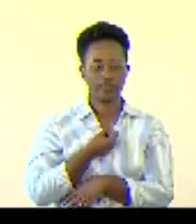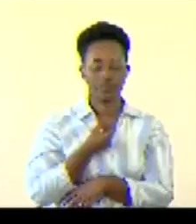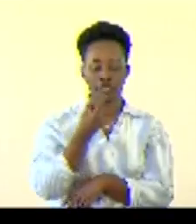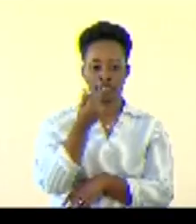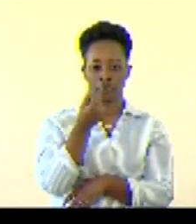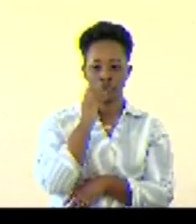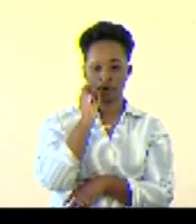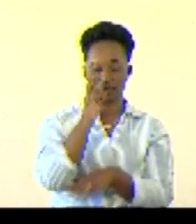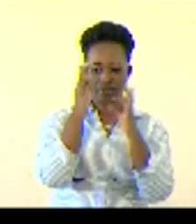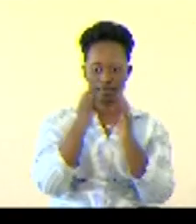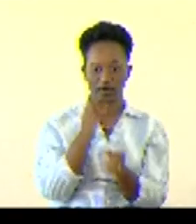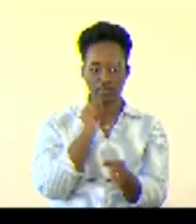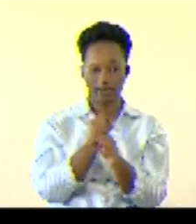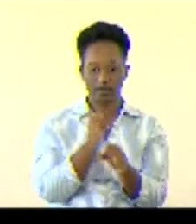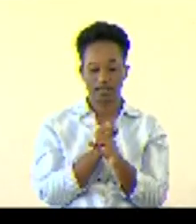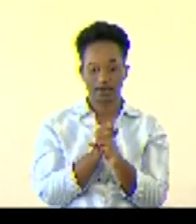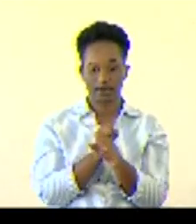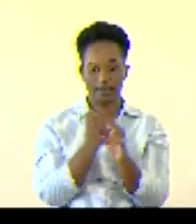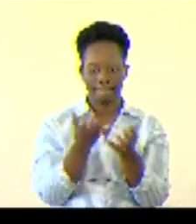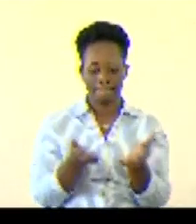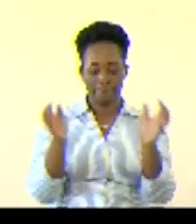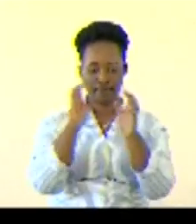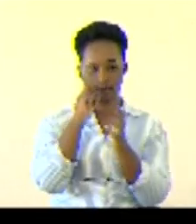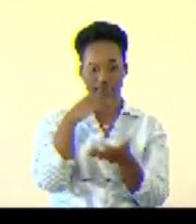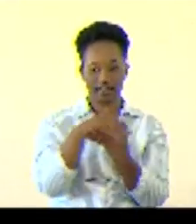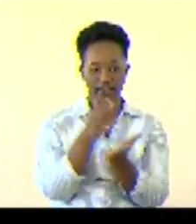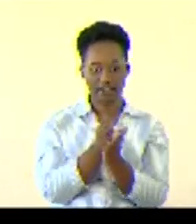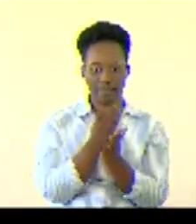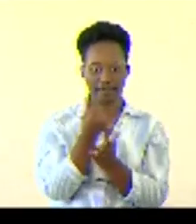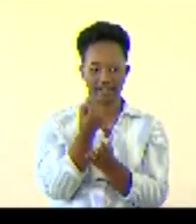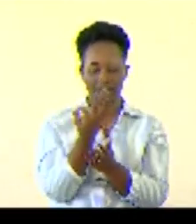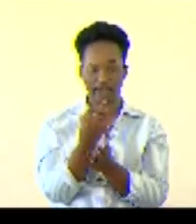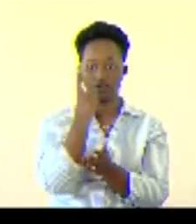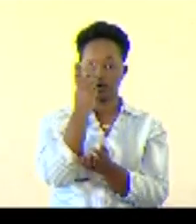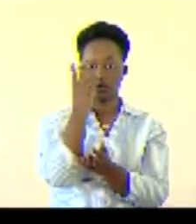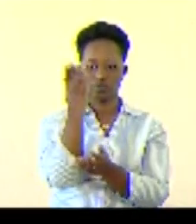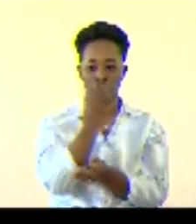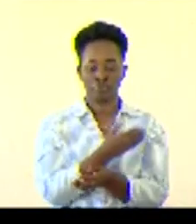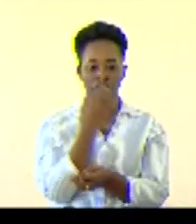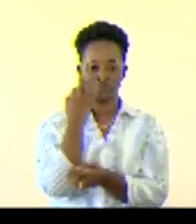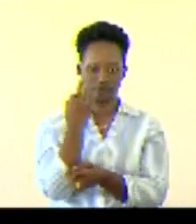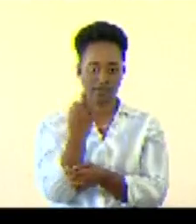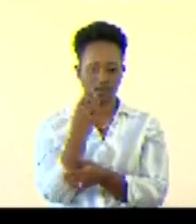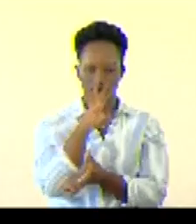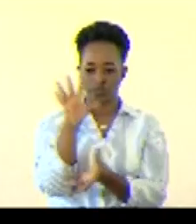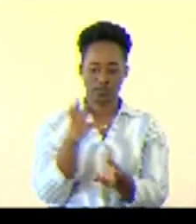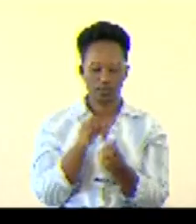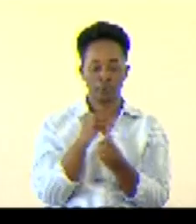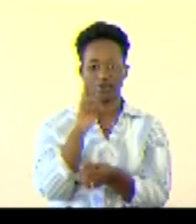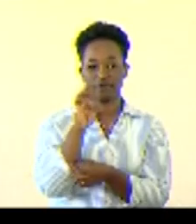of producing this basket of pancakes, it is 2 out of 3 of total